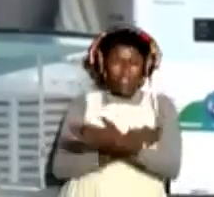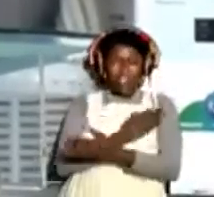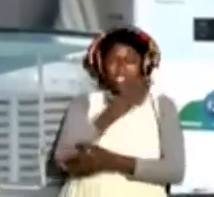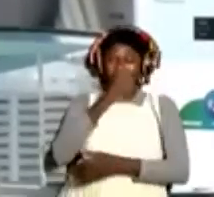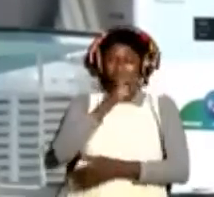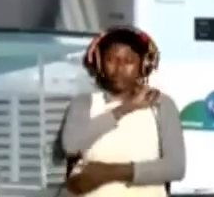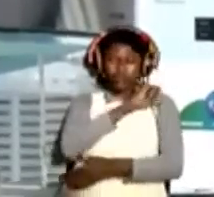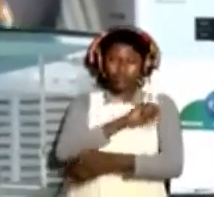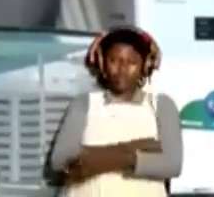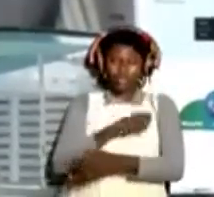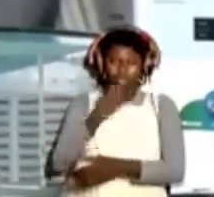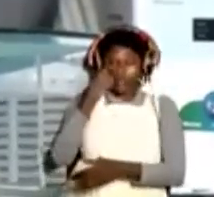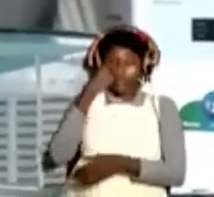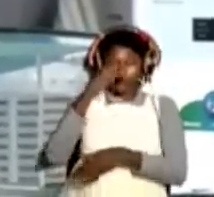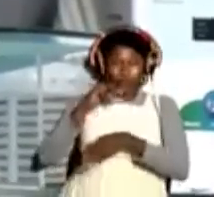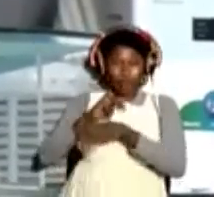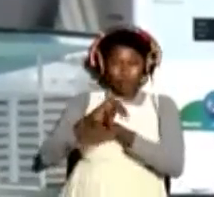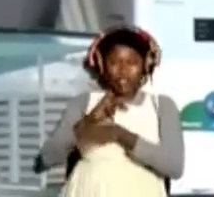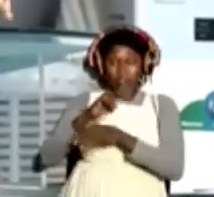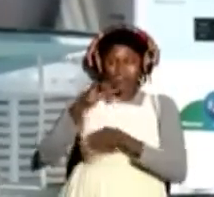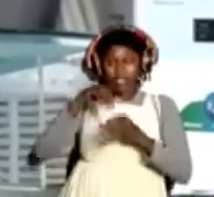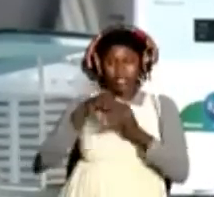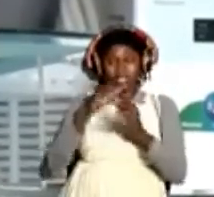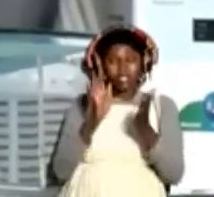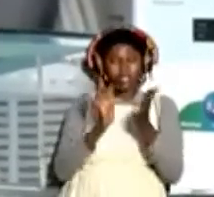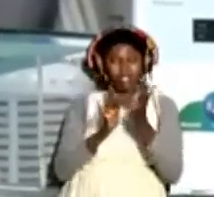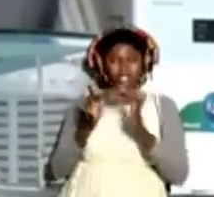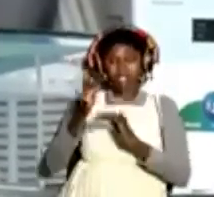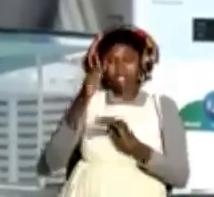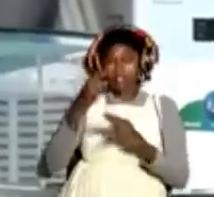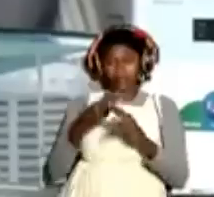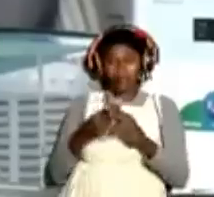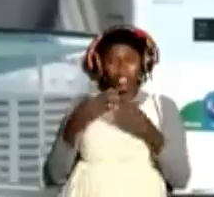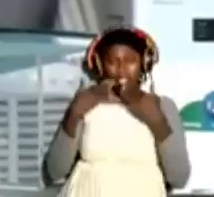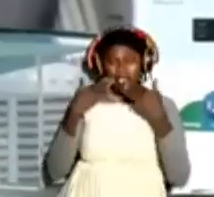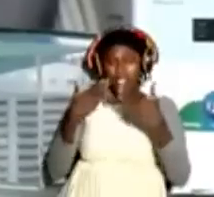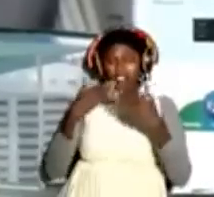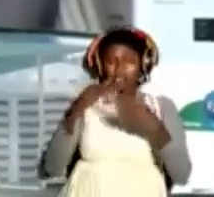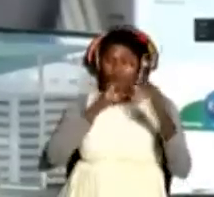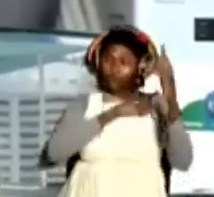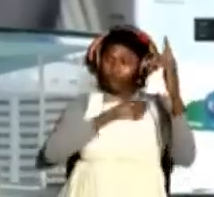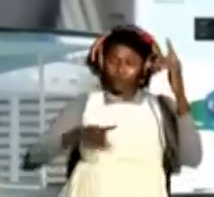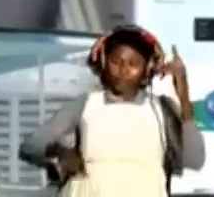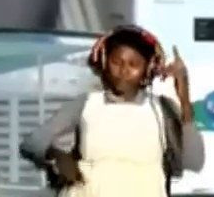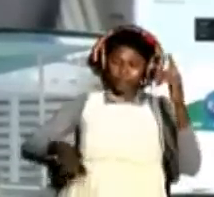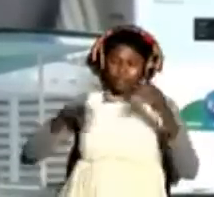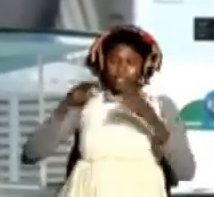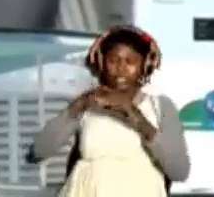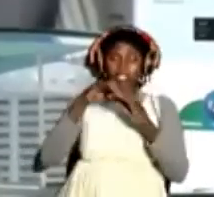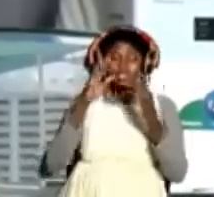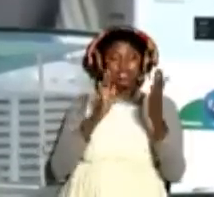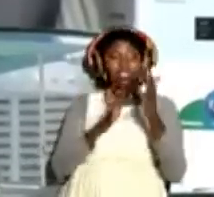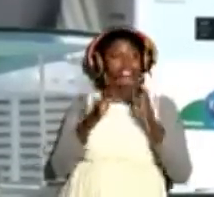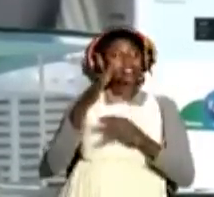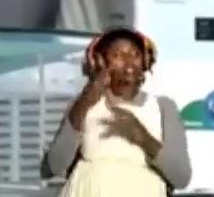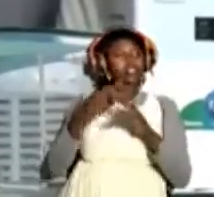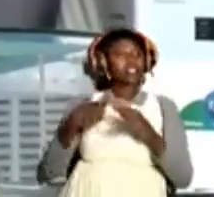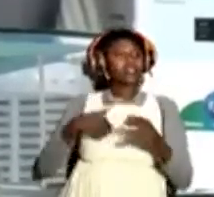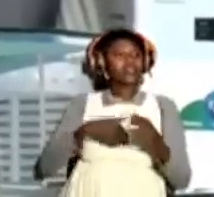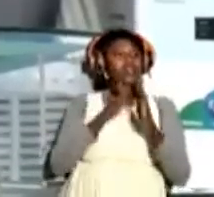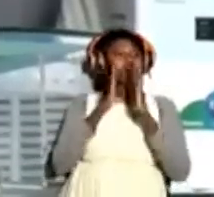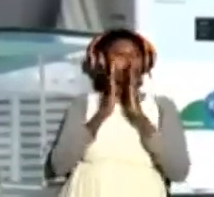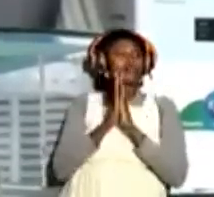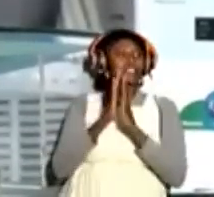ministry, in the name of Jesus Christ. Thank you, Lord. In Jesus' name we